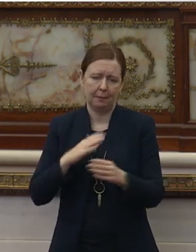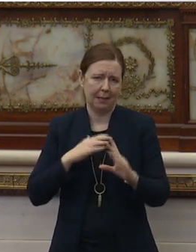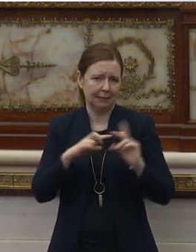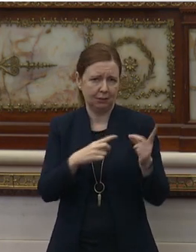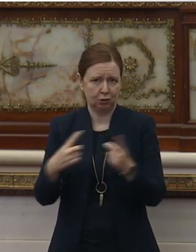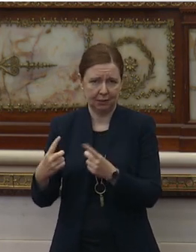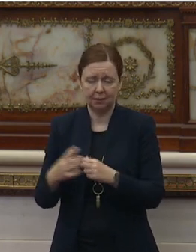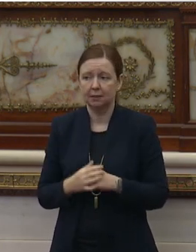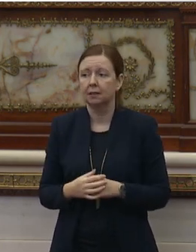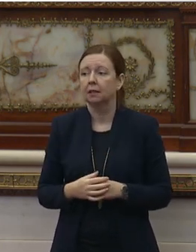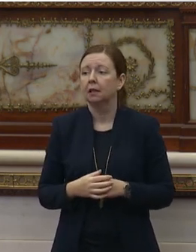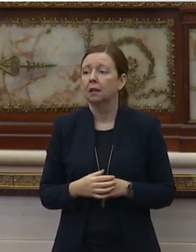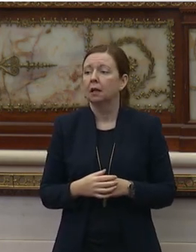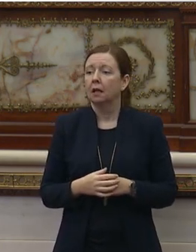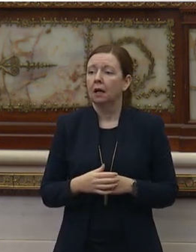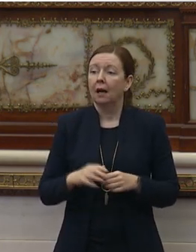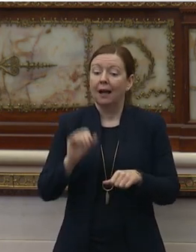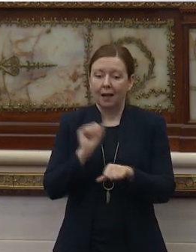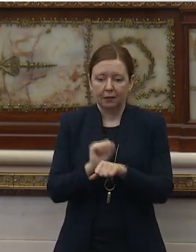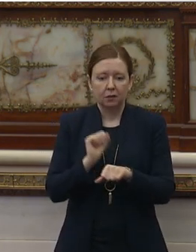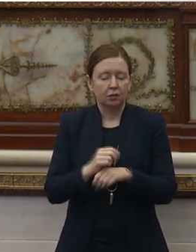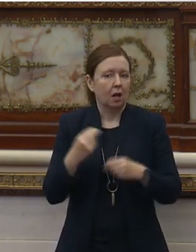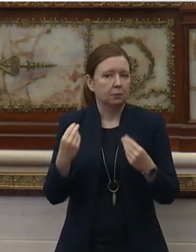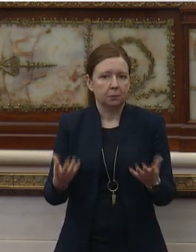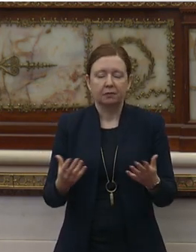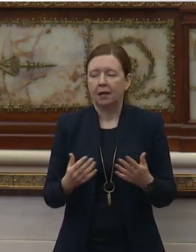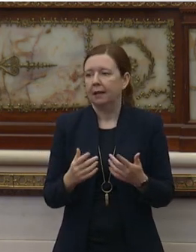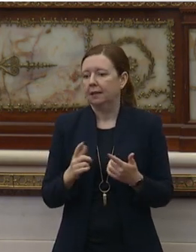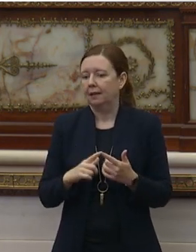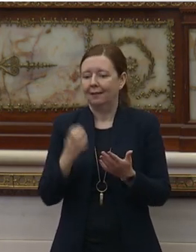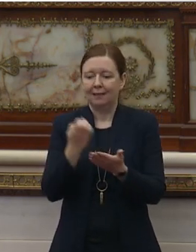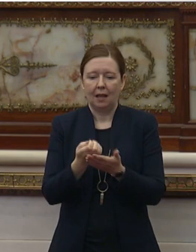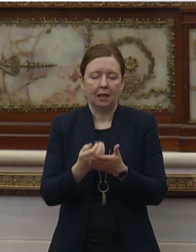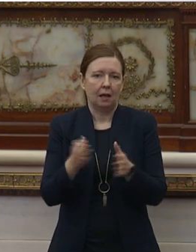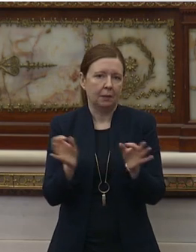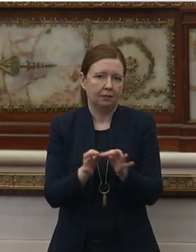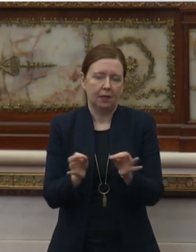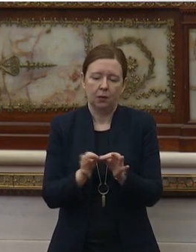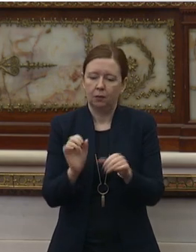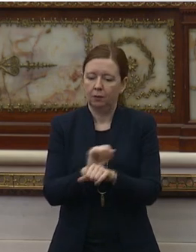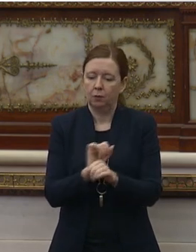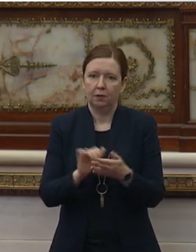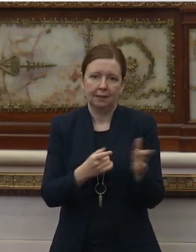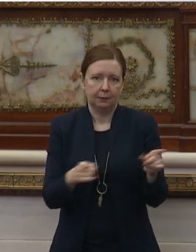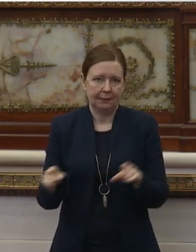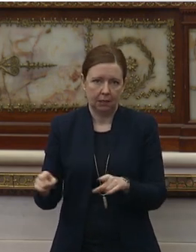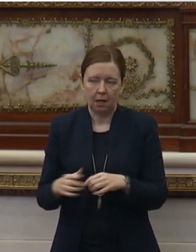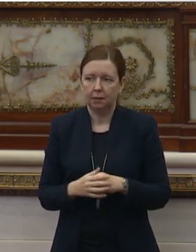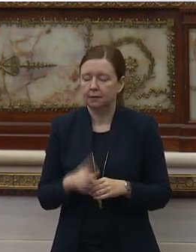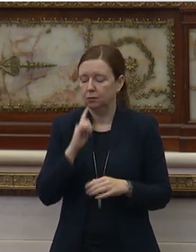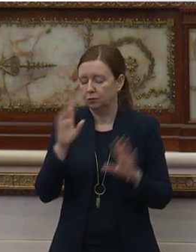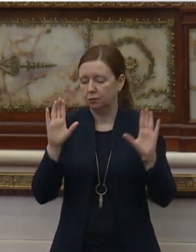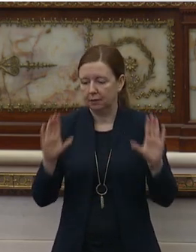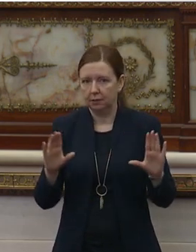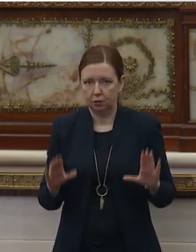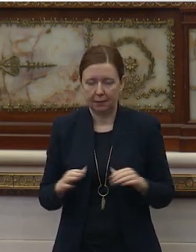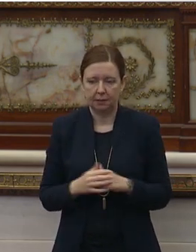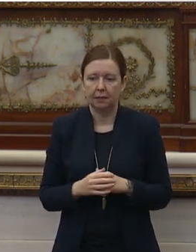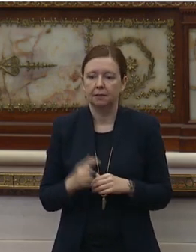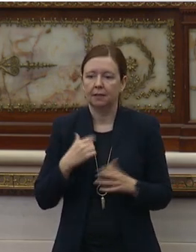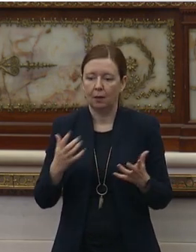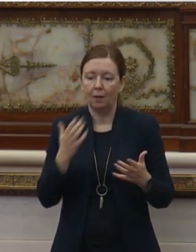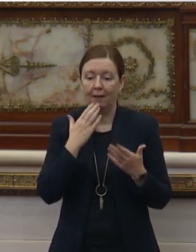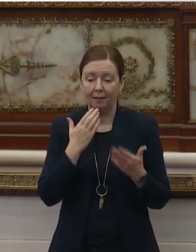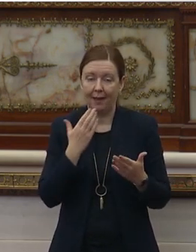district, and the jobs provided and the economic value of the work that is being done is tremendous, and I